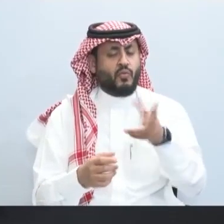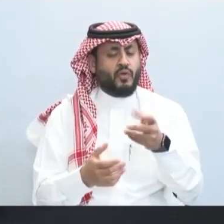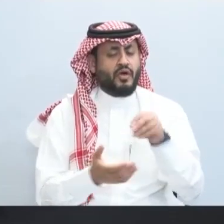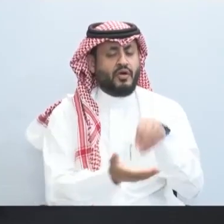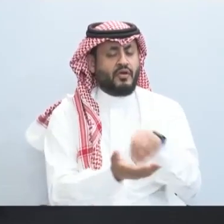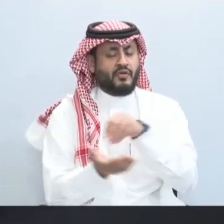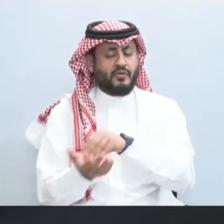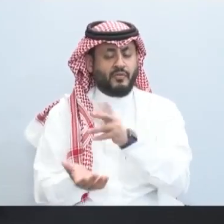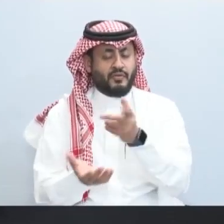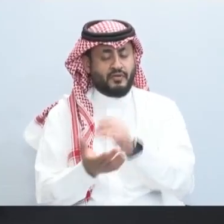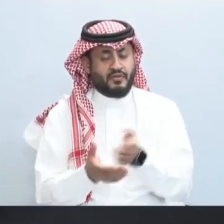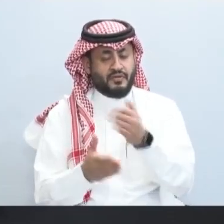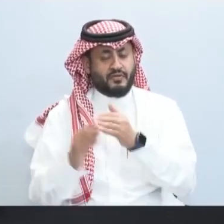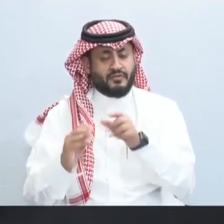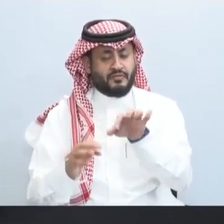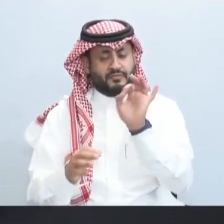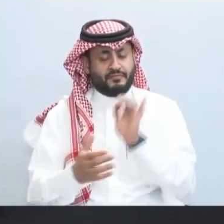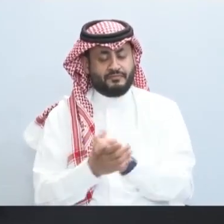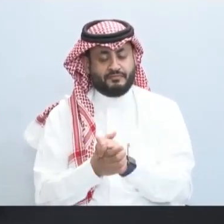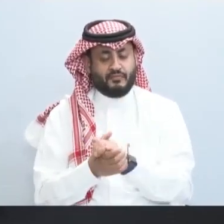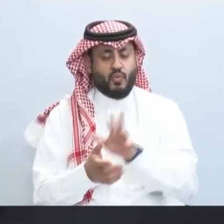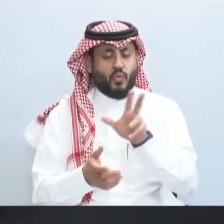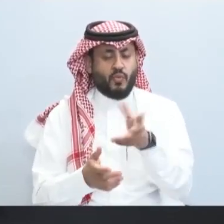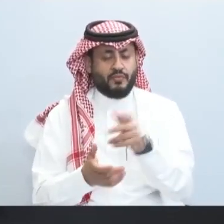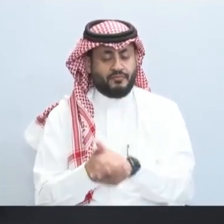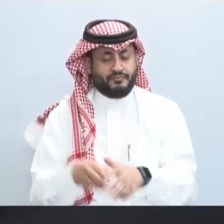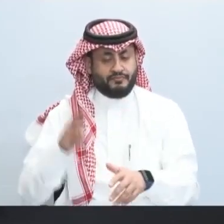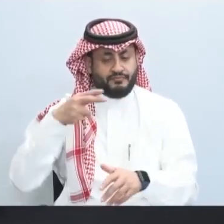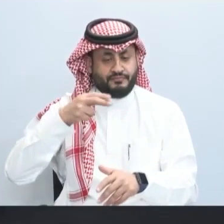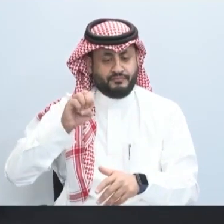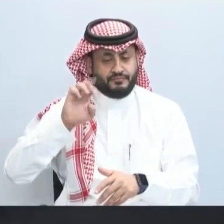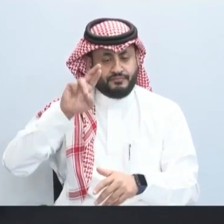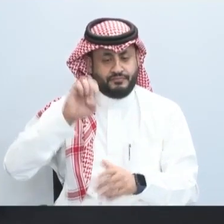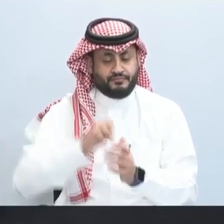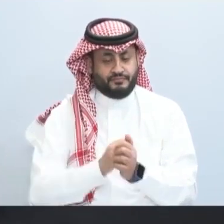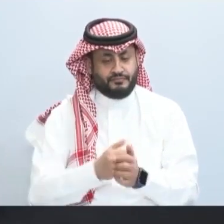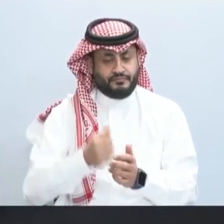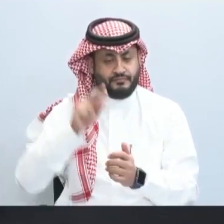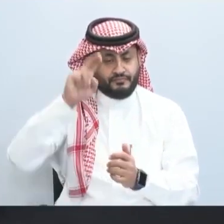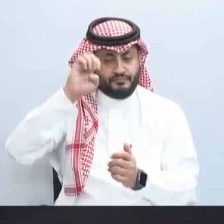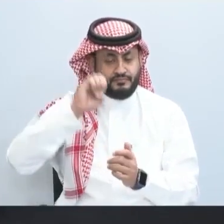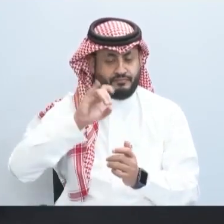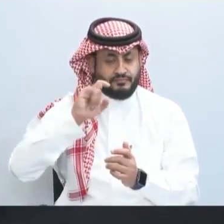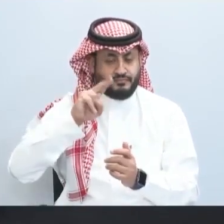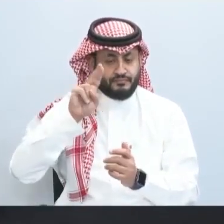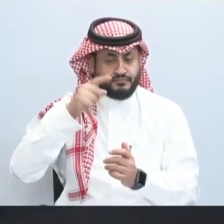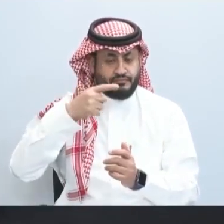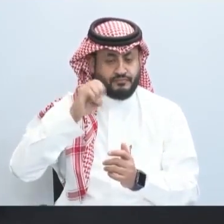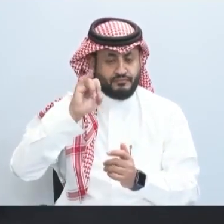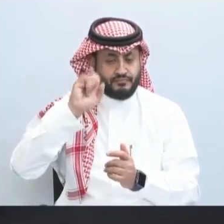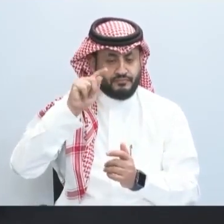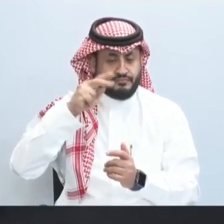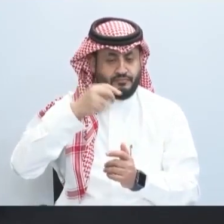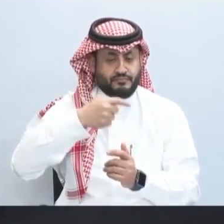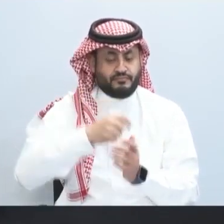ask this question, where are you going? So he or she would choose a place, like